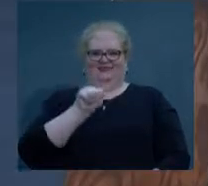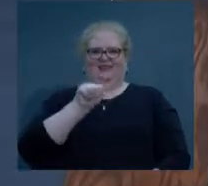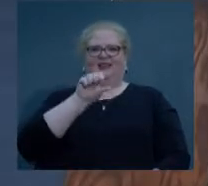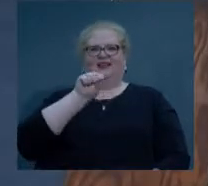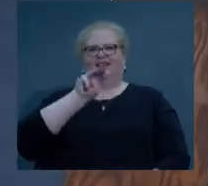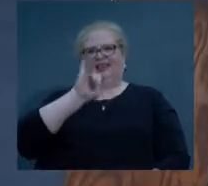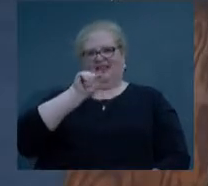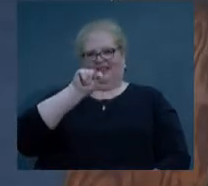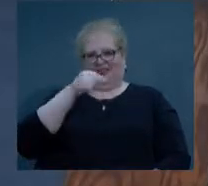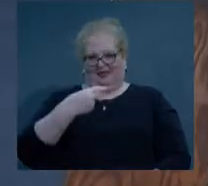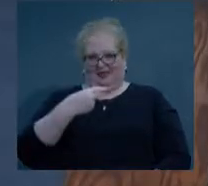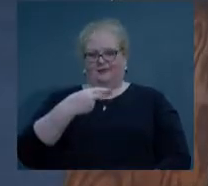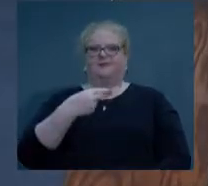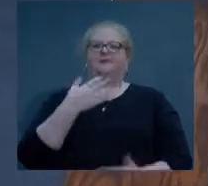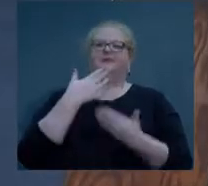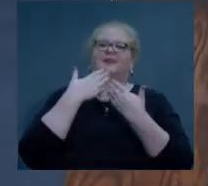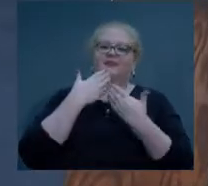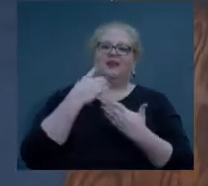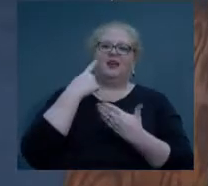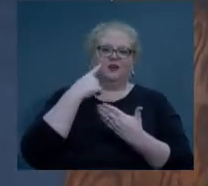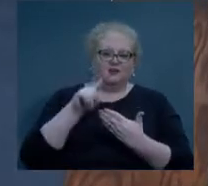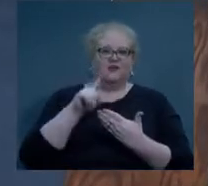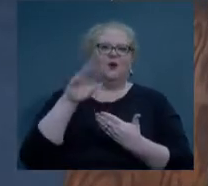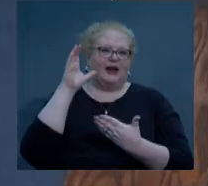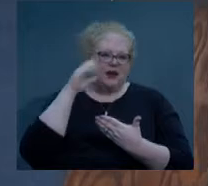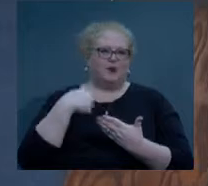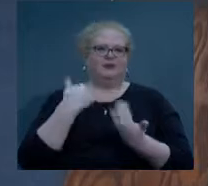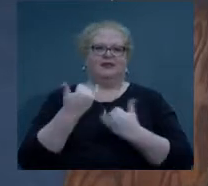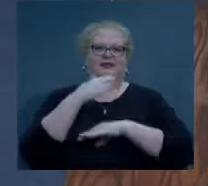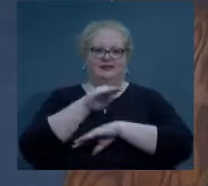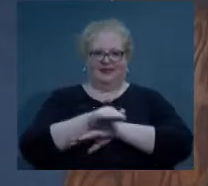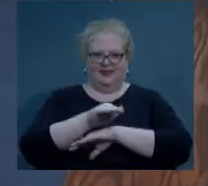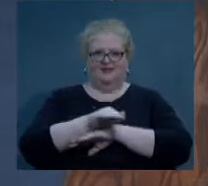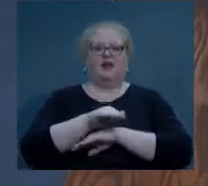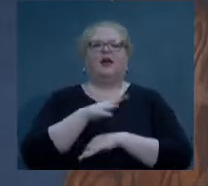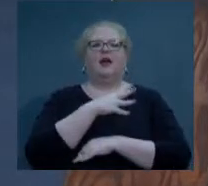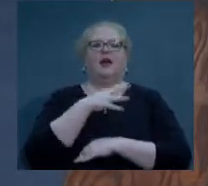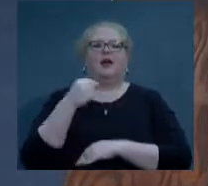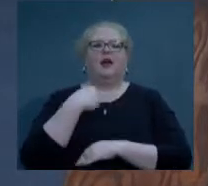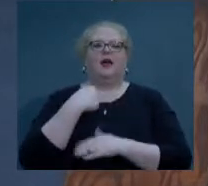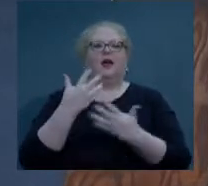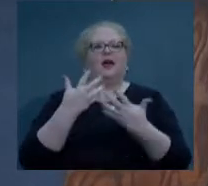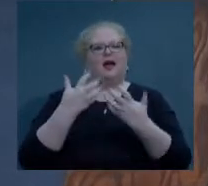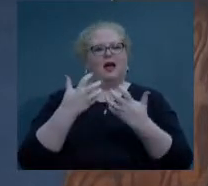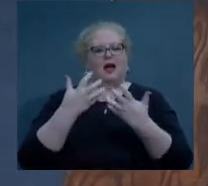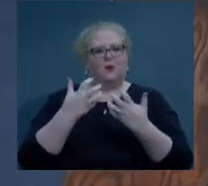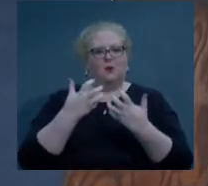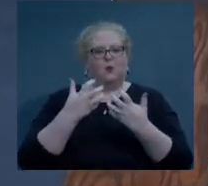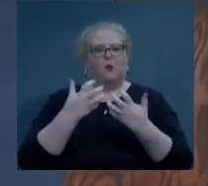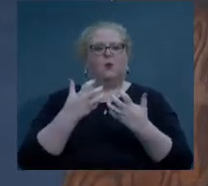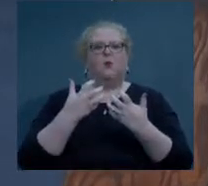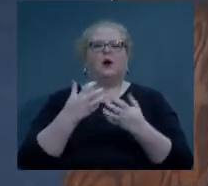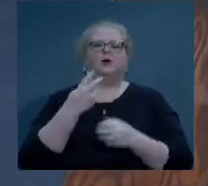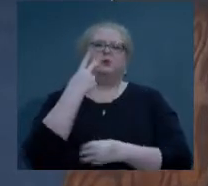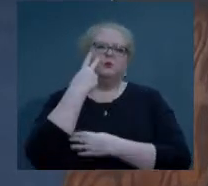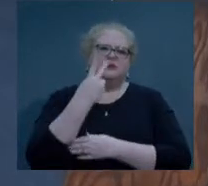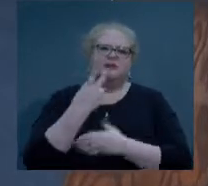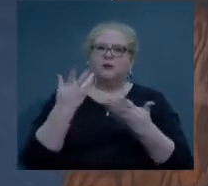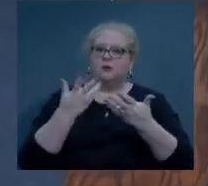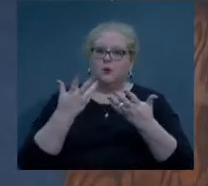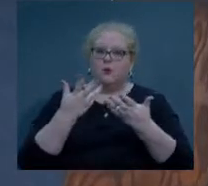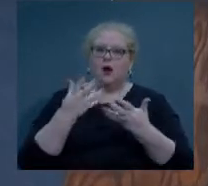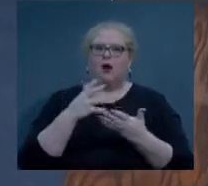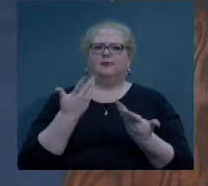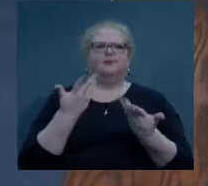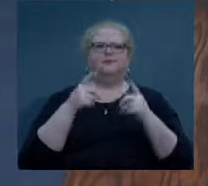Cynthia Smith, and thank you for hearing me this evening. I would like to see the